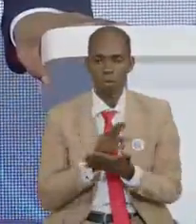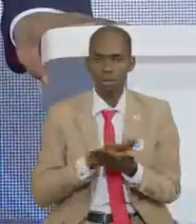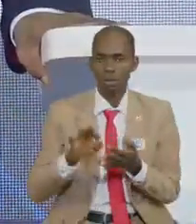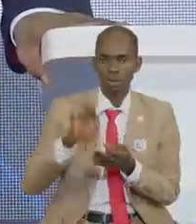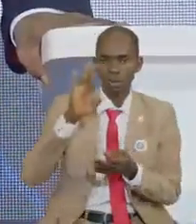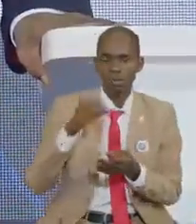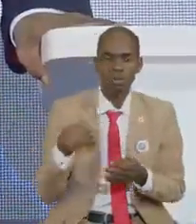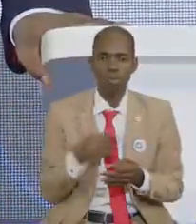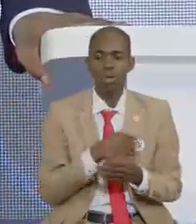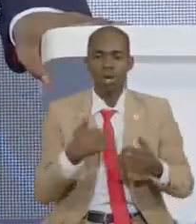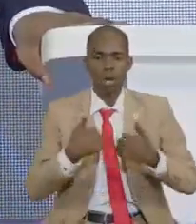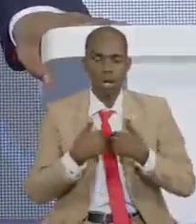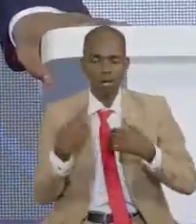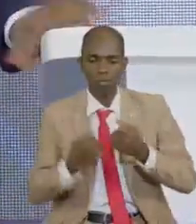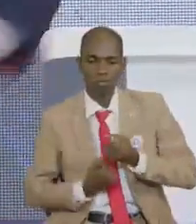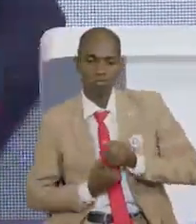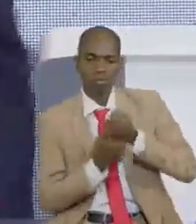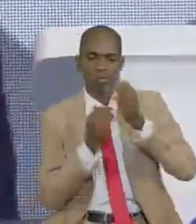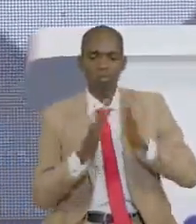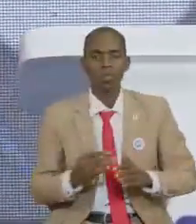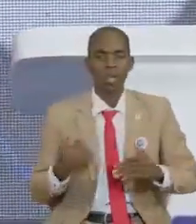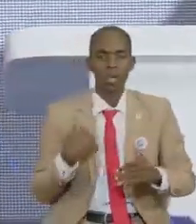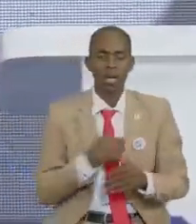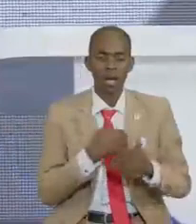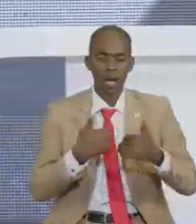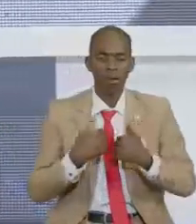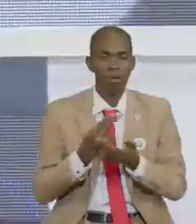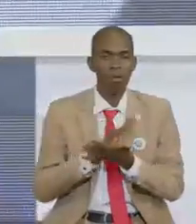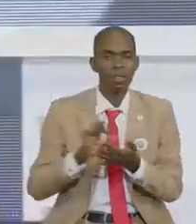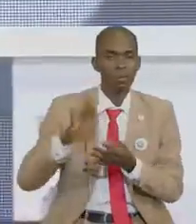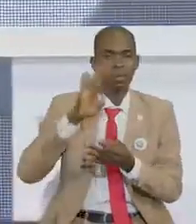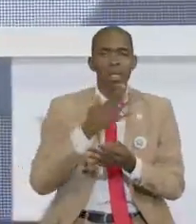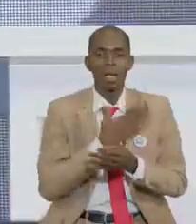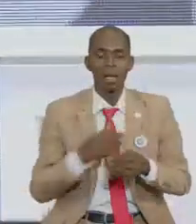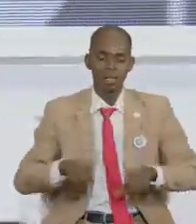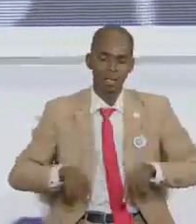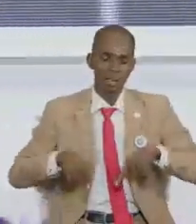Consolator, we have the Holy Spirit, and he abides with us forever.